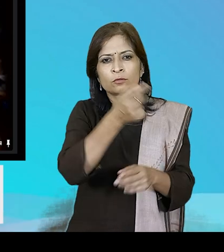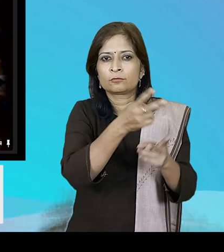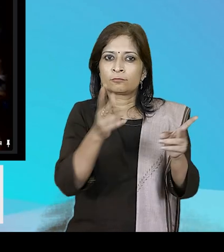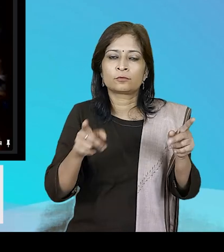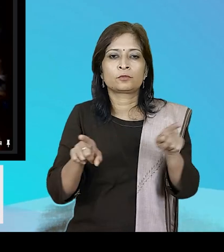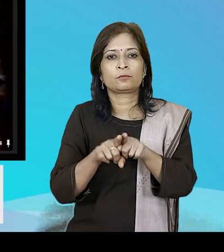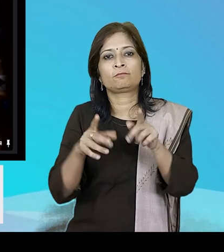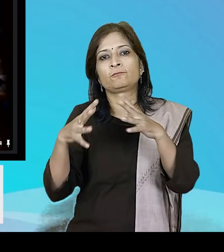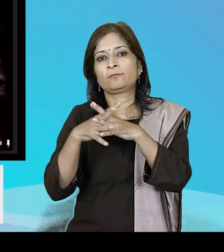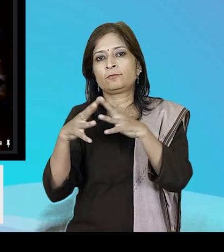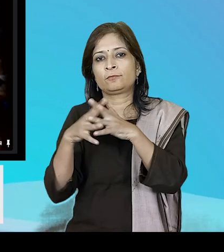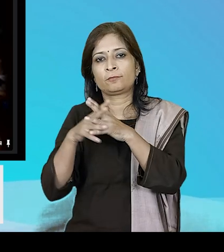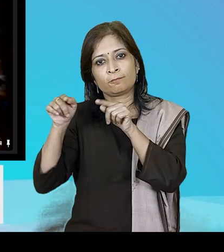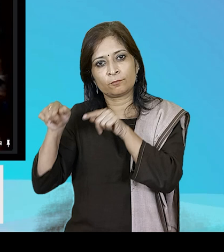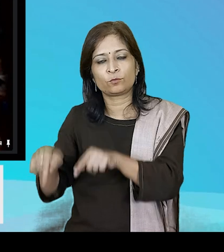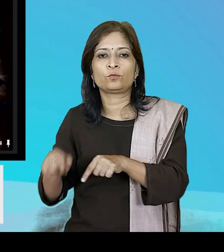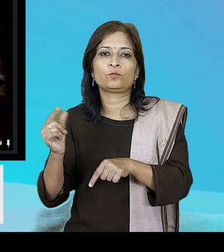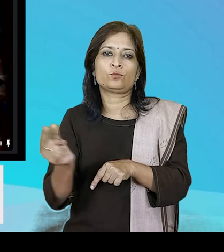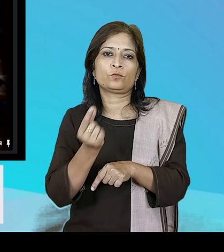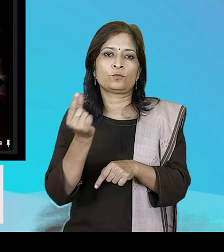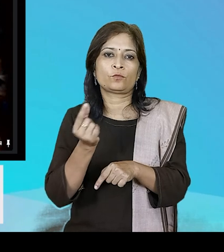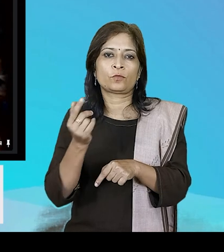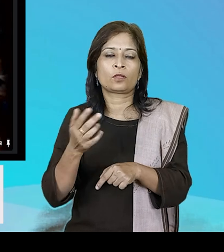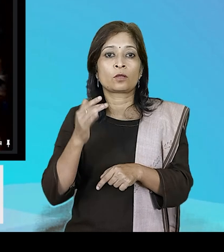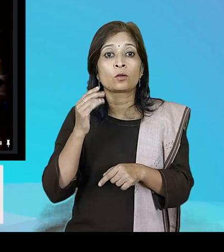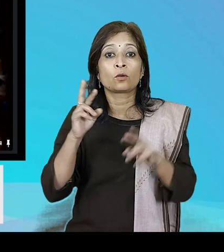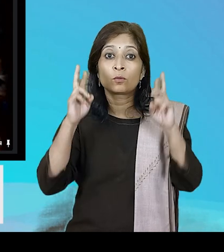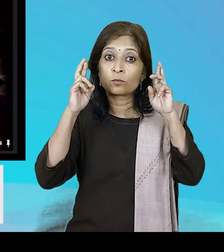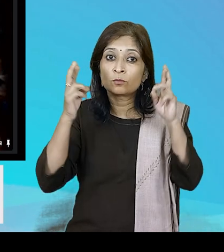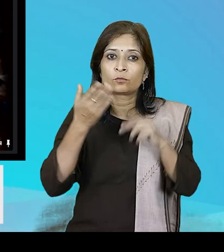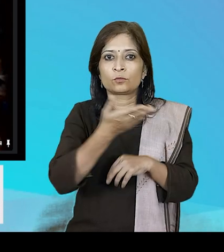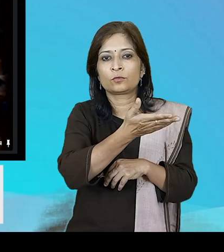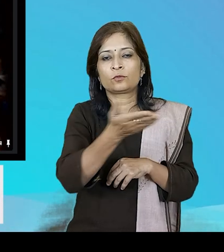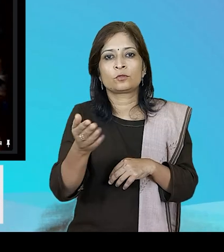the complaints, whichever you have to register. And I hope